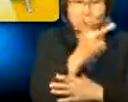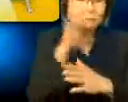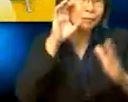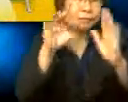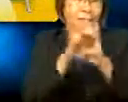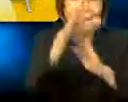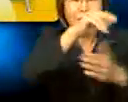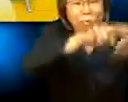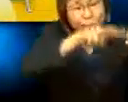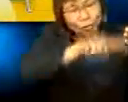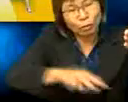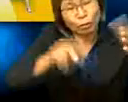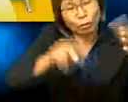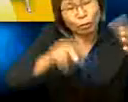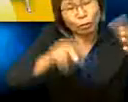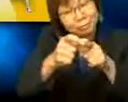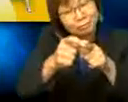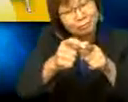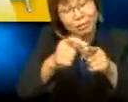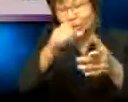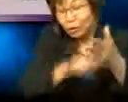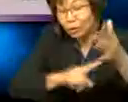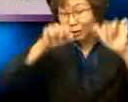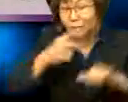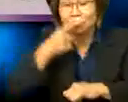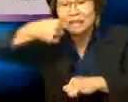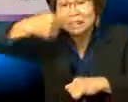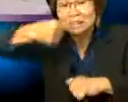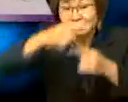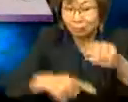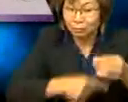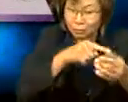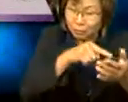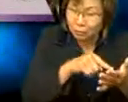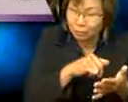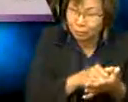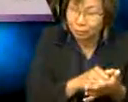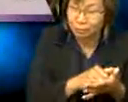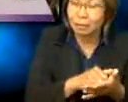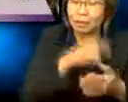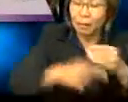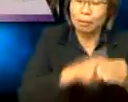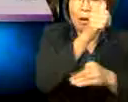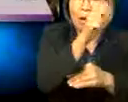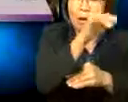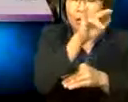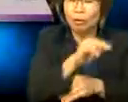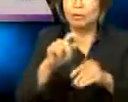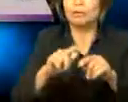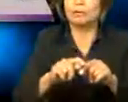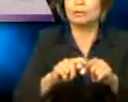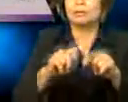all the words given. What can you say about them? It is about Amin, a standard 4